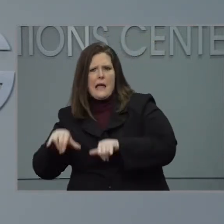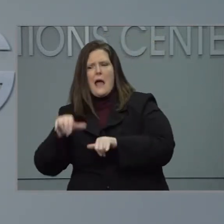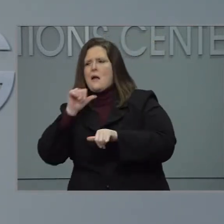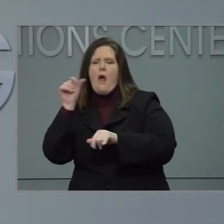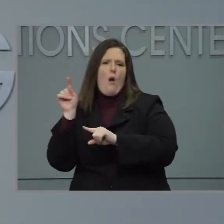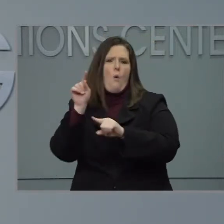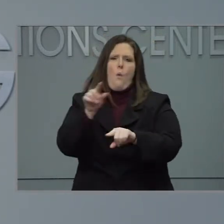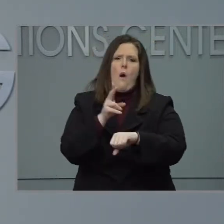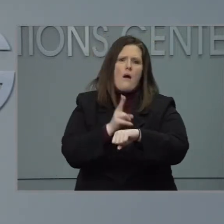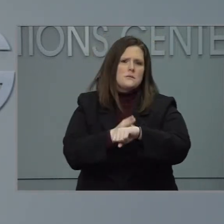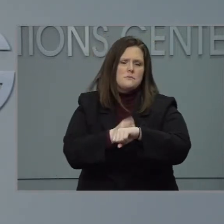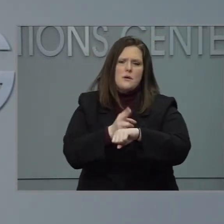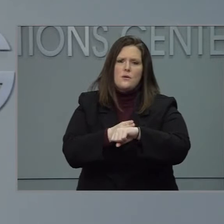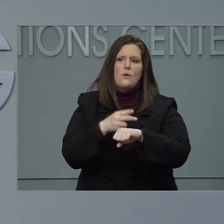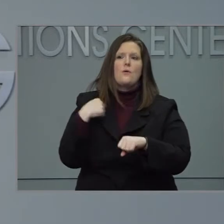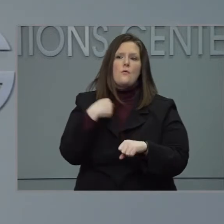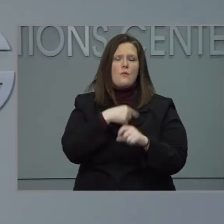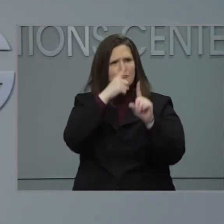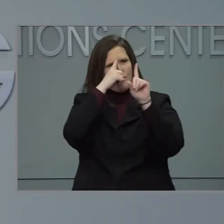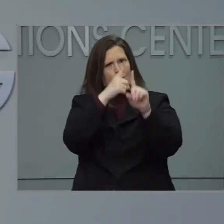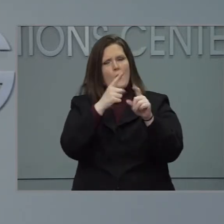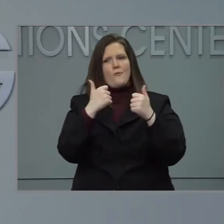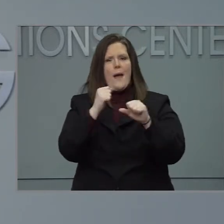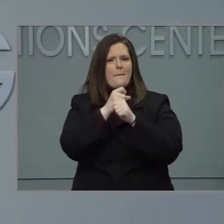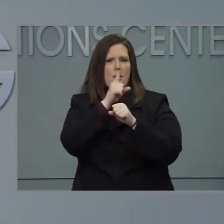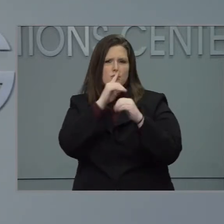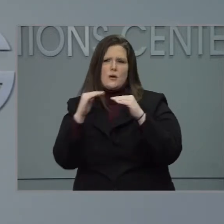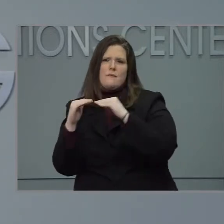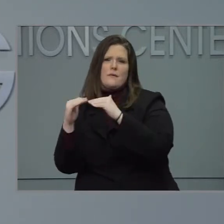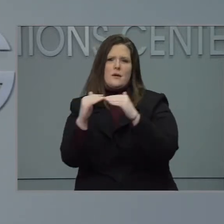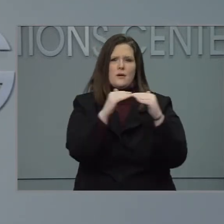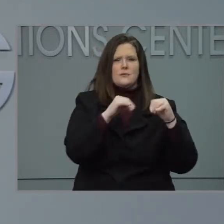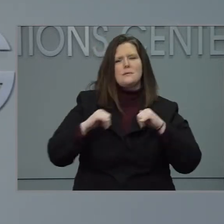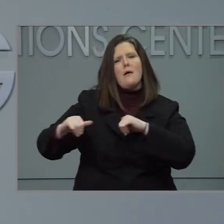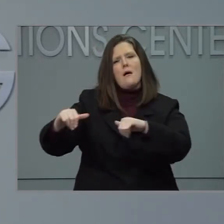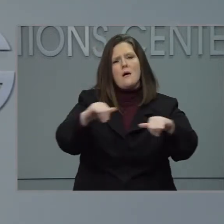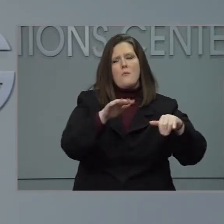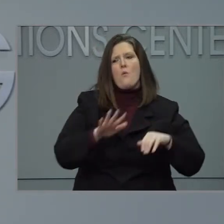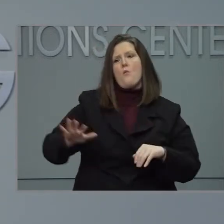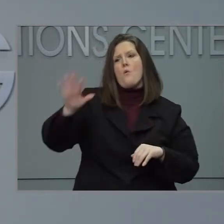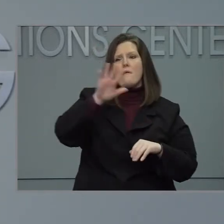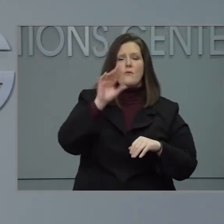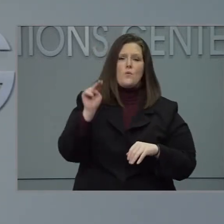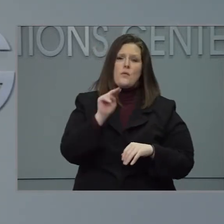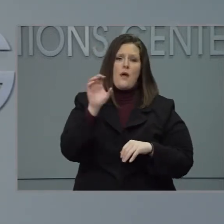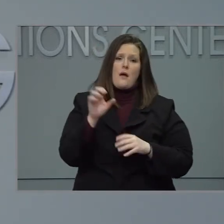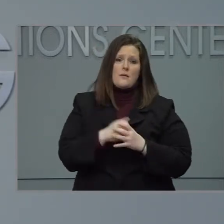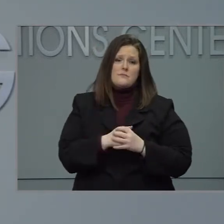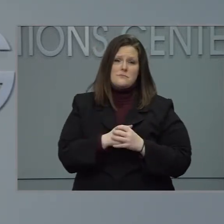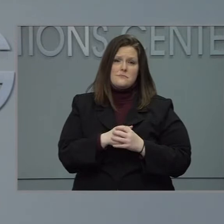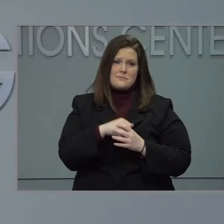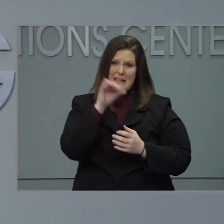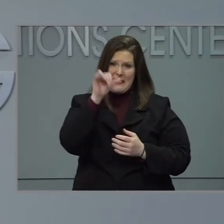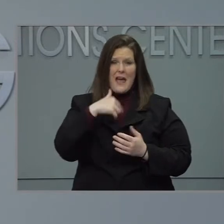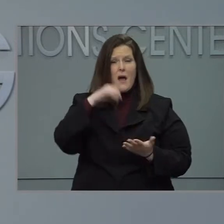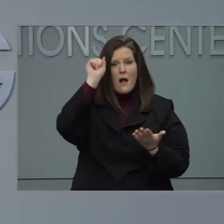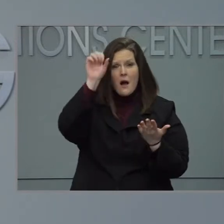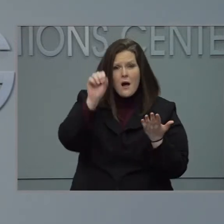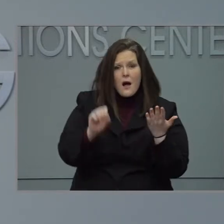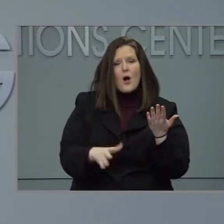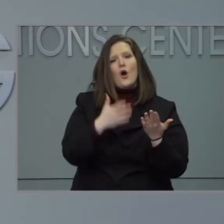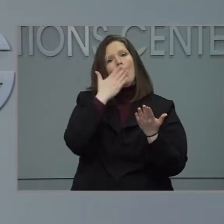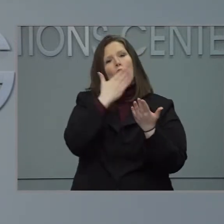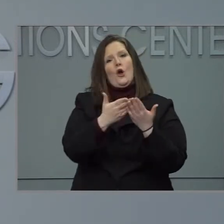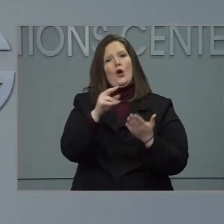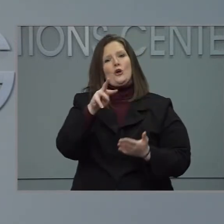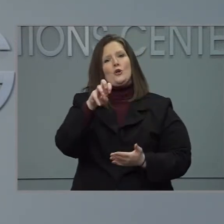our goals to provide equitable access to vaccines in every community in the state. This is all good news.